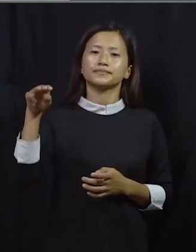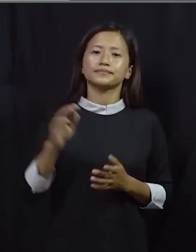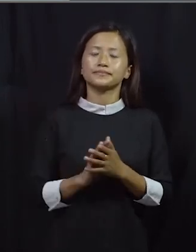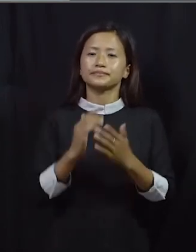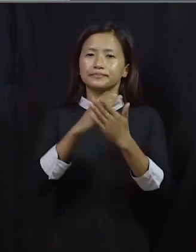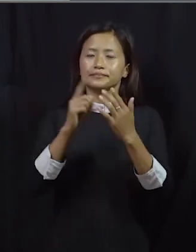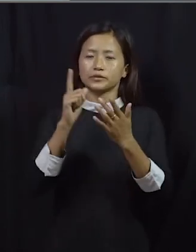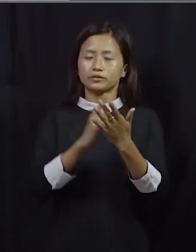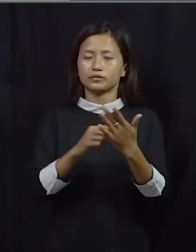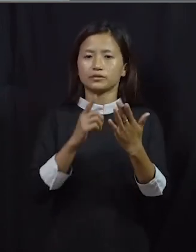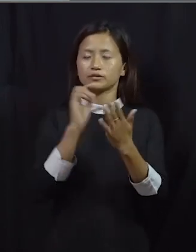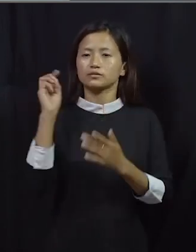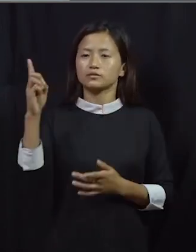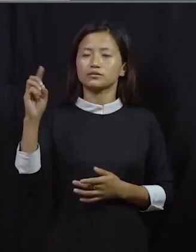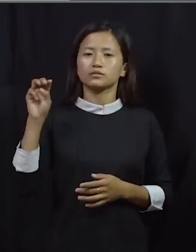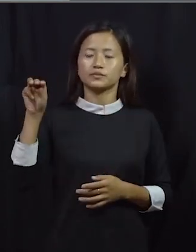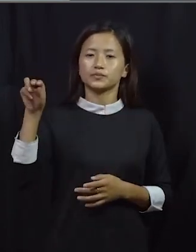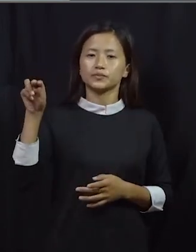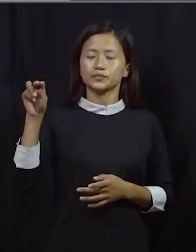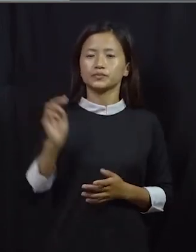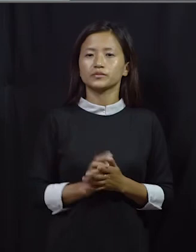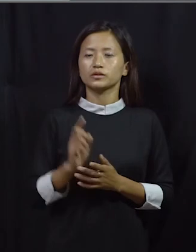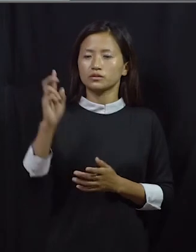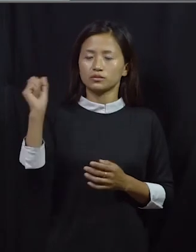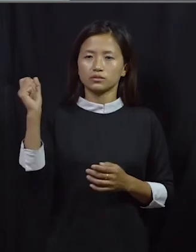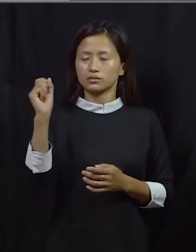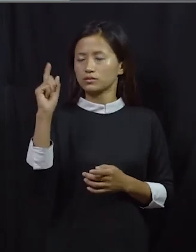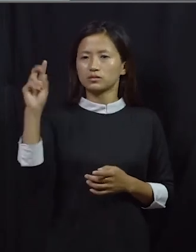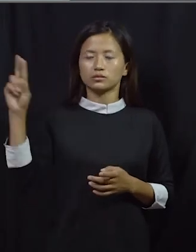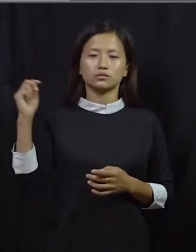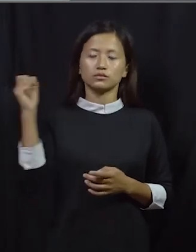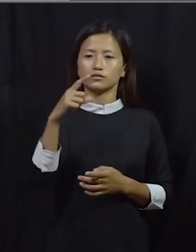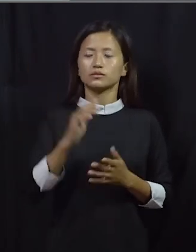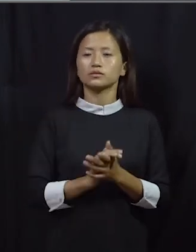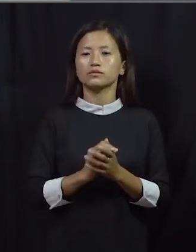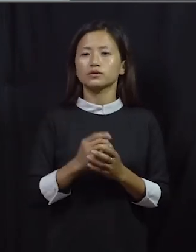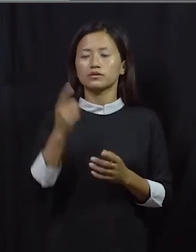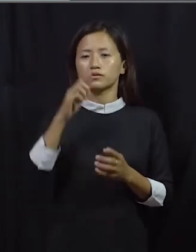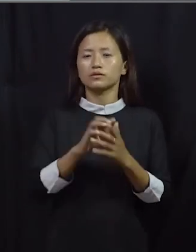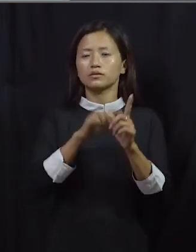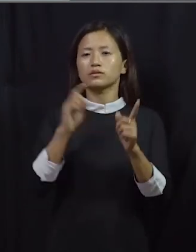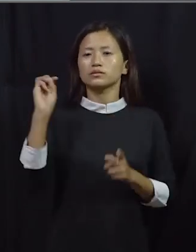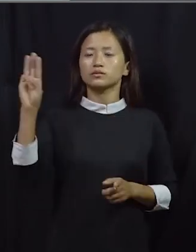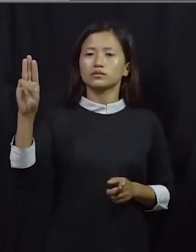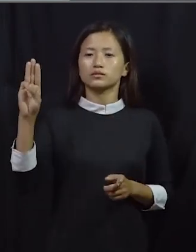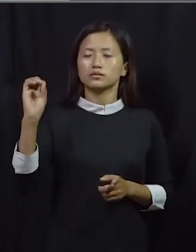into 11 months by 12 months. Then for Y, 30,000